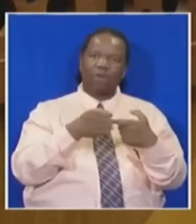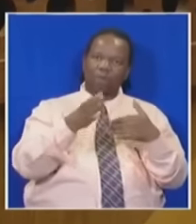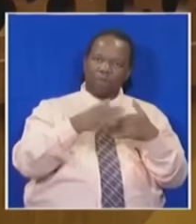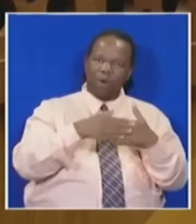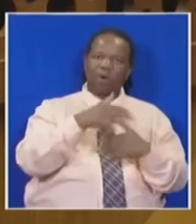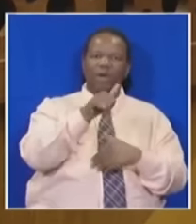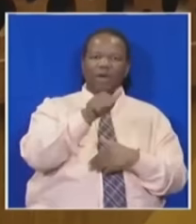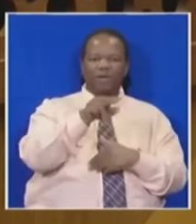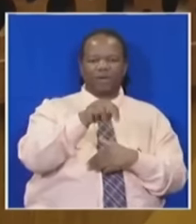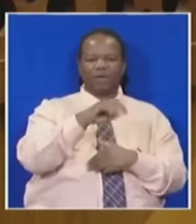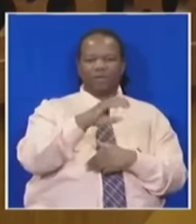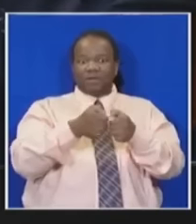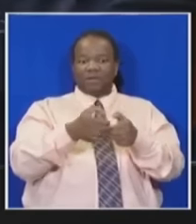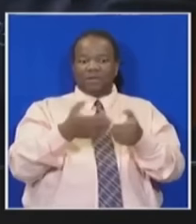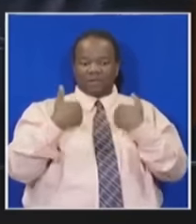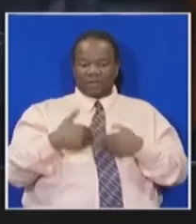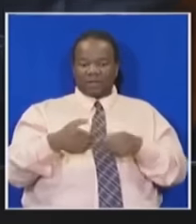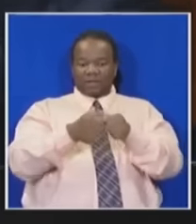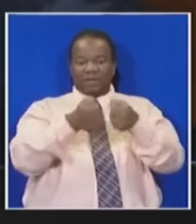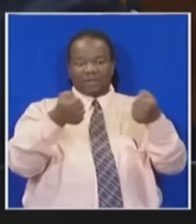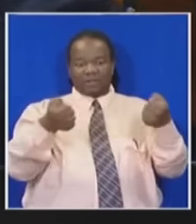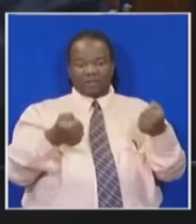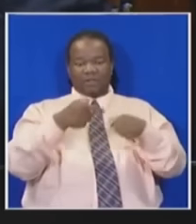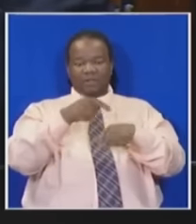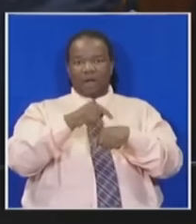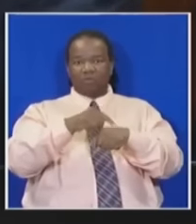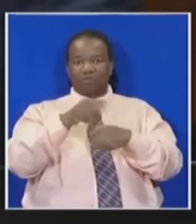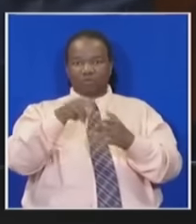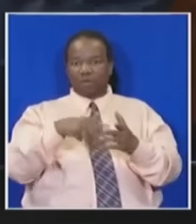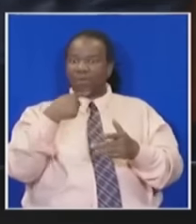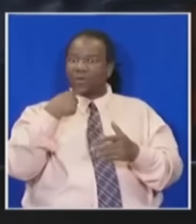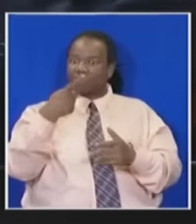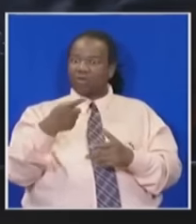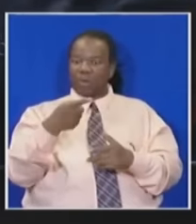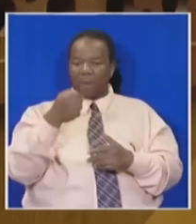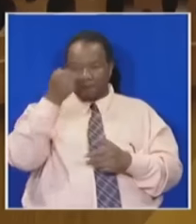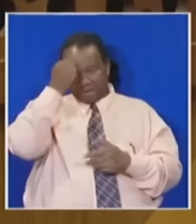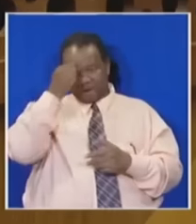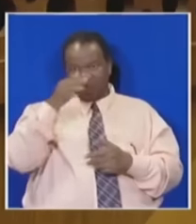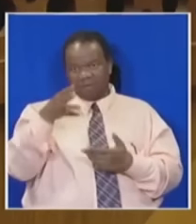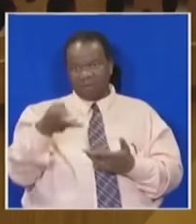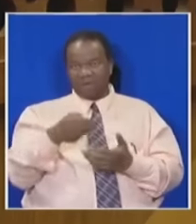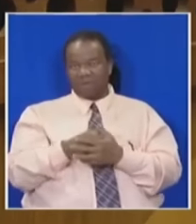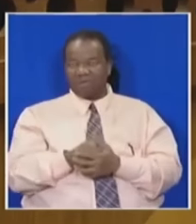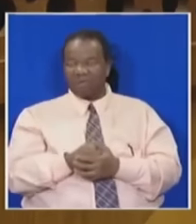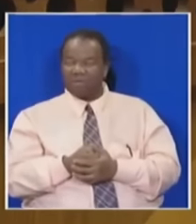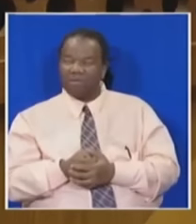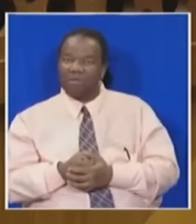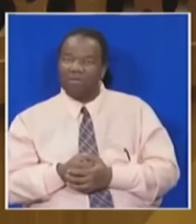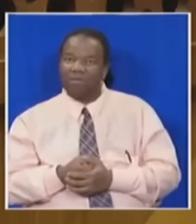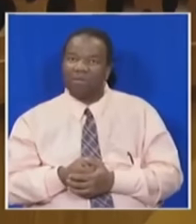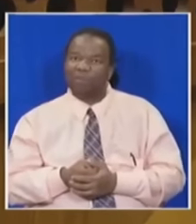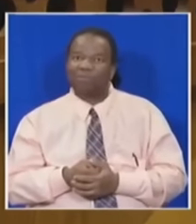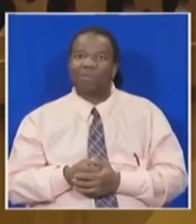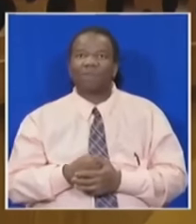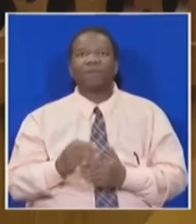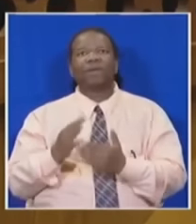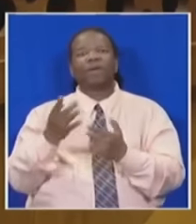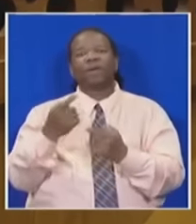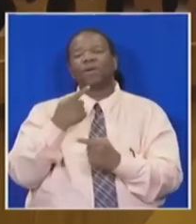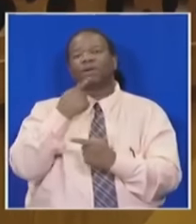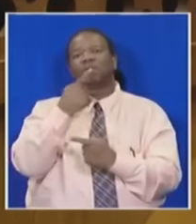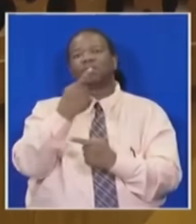you to account for service delivery. Can you continue, Honourable Member? Thank you. I want to give the assurance to Honourable Zulu